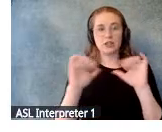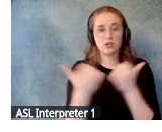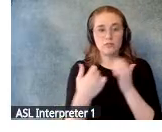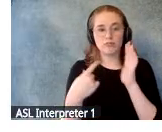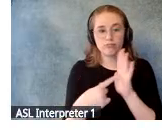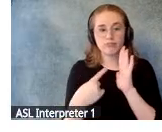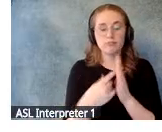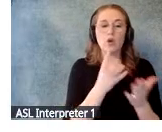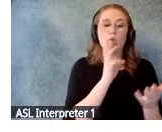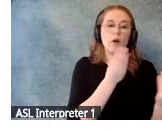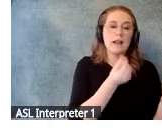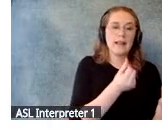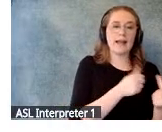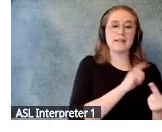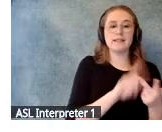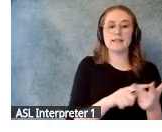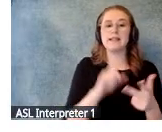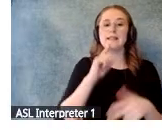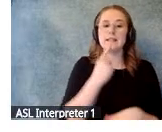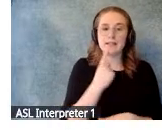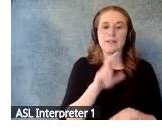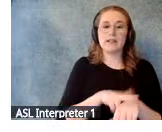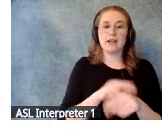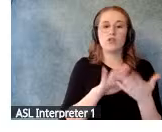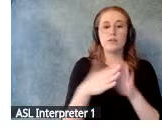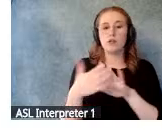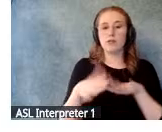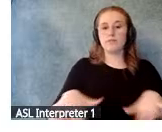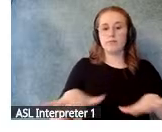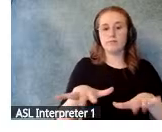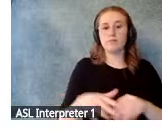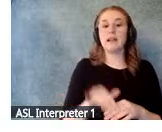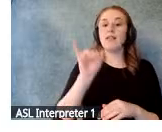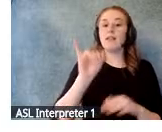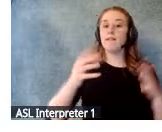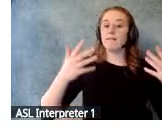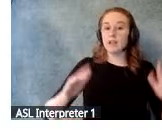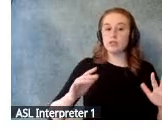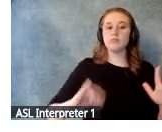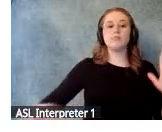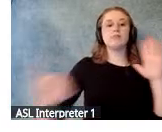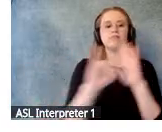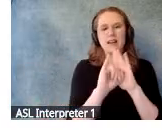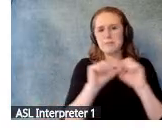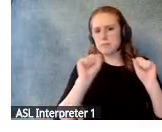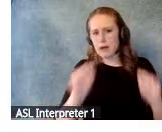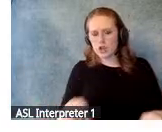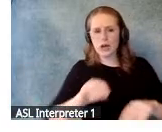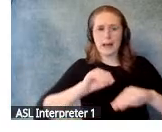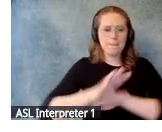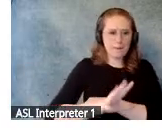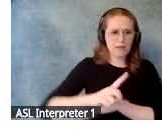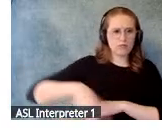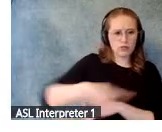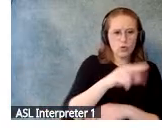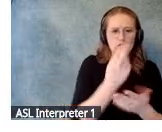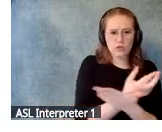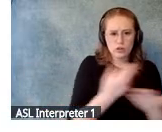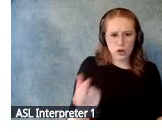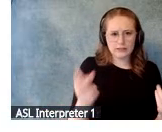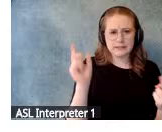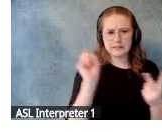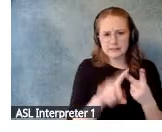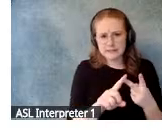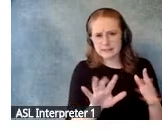as wetlands and significant natural communities. It would then identify any potential impacts to these resources and